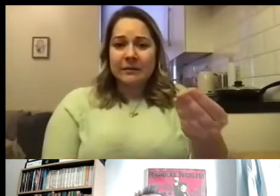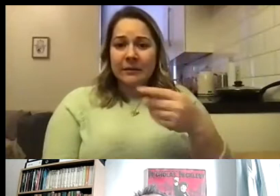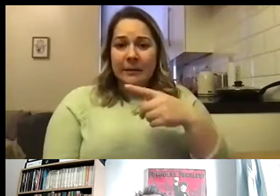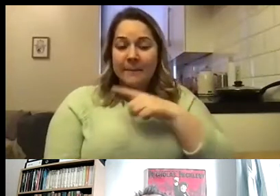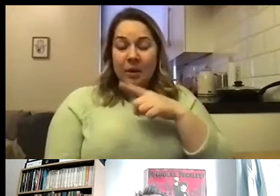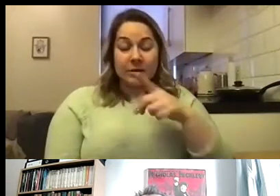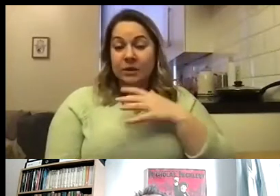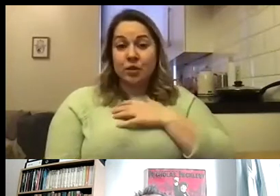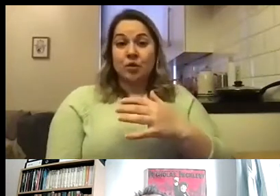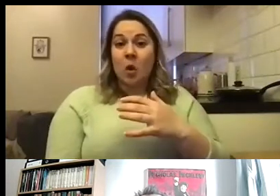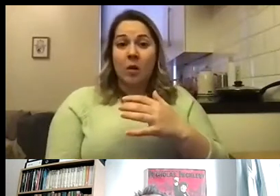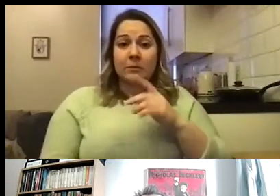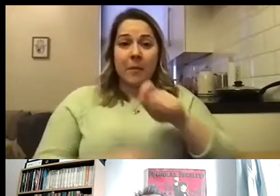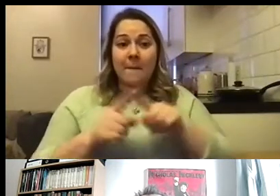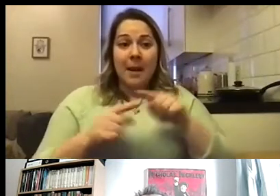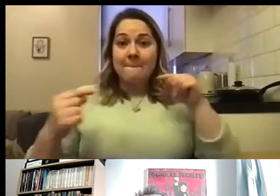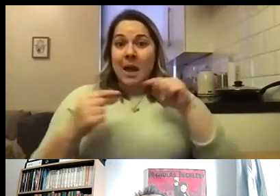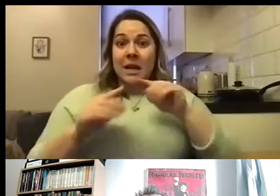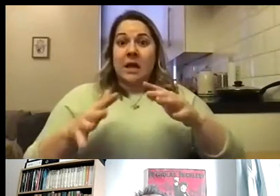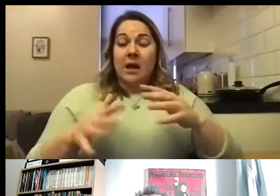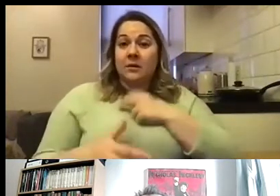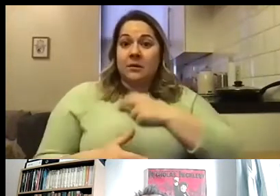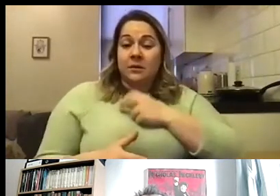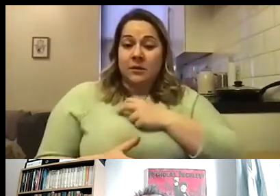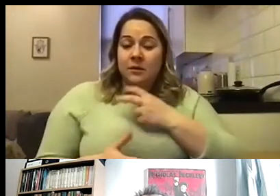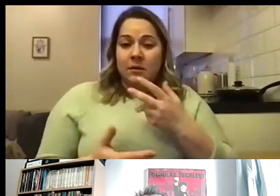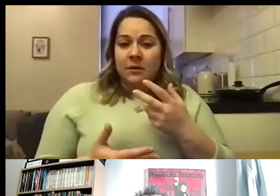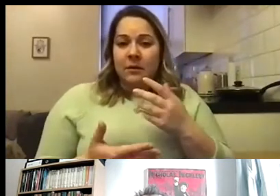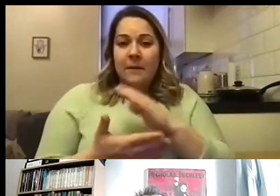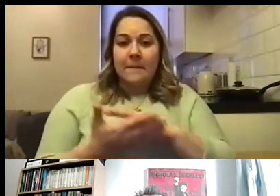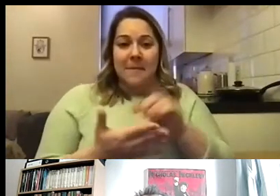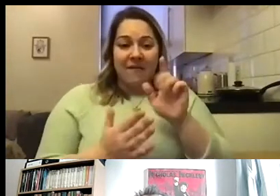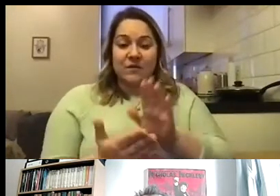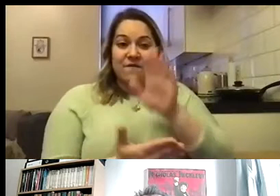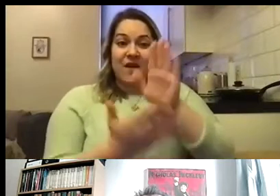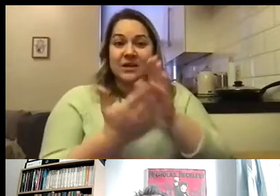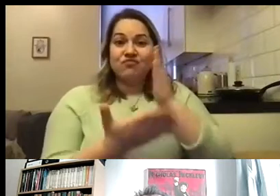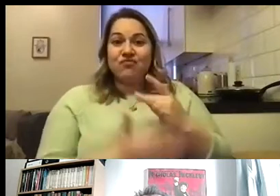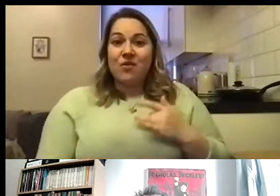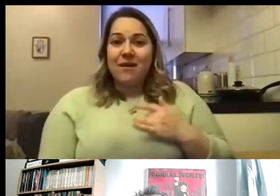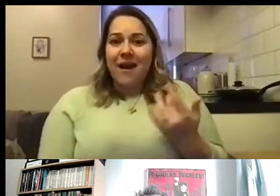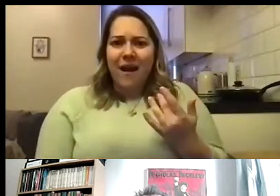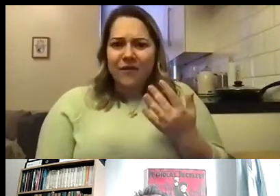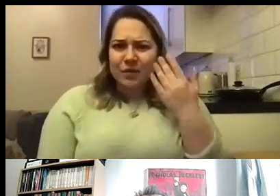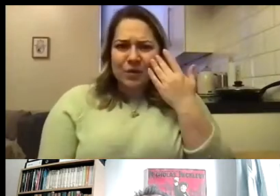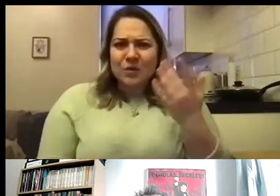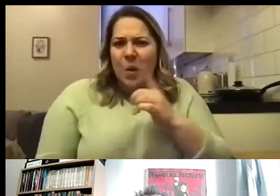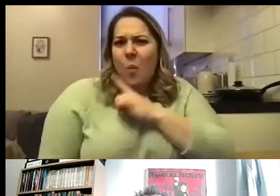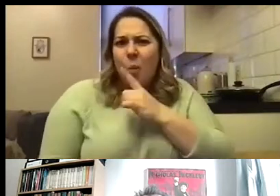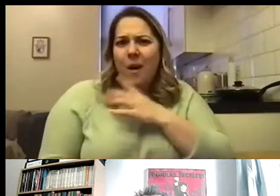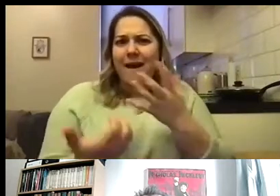He's like sort of having a panic attack, purely by actually having to face this in real life, and he doesn't really know why.